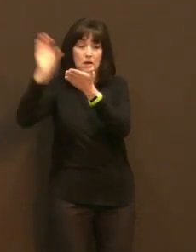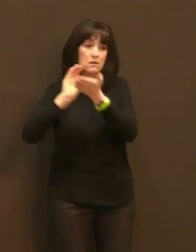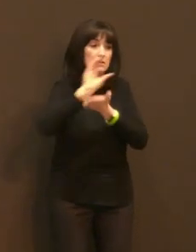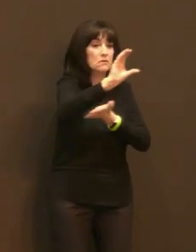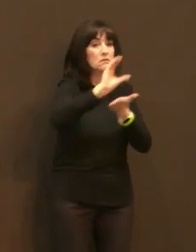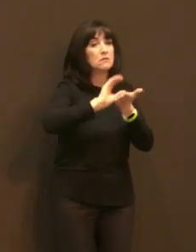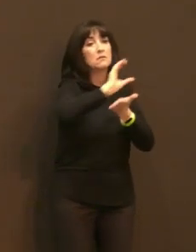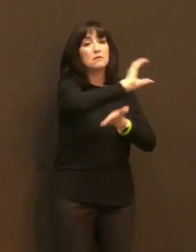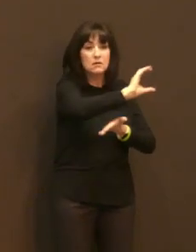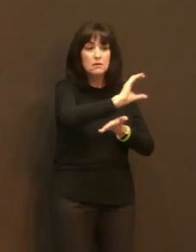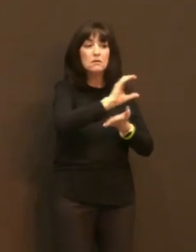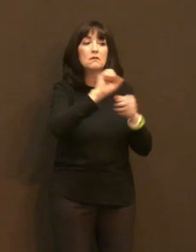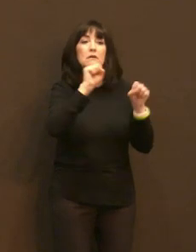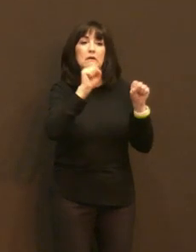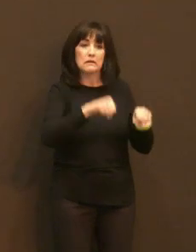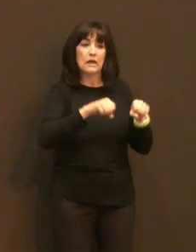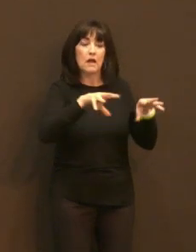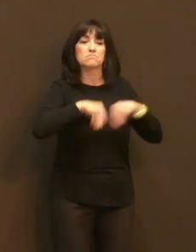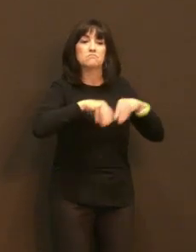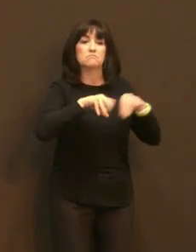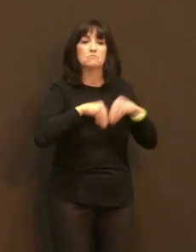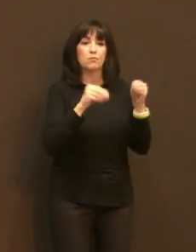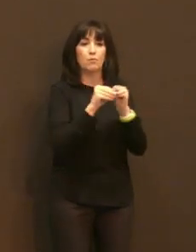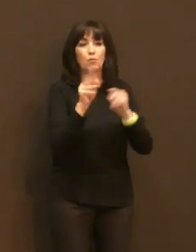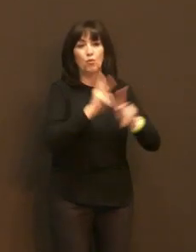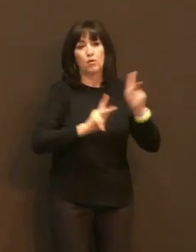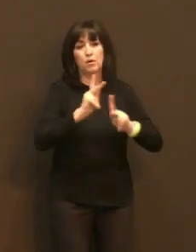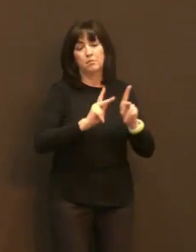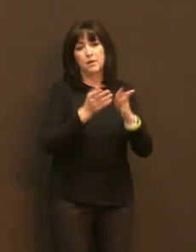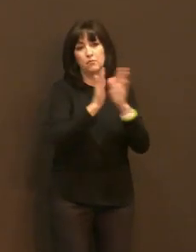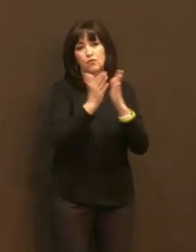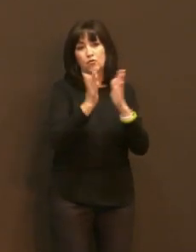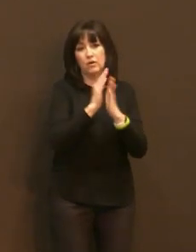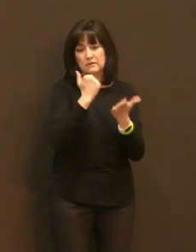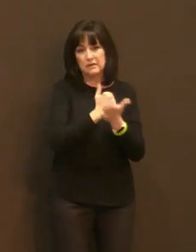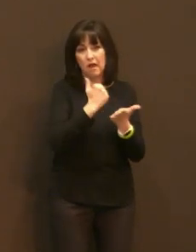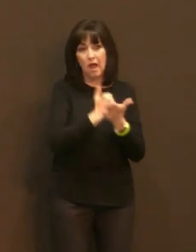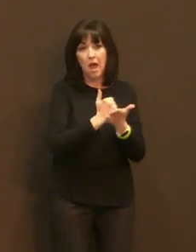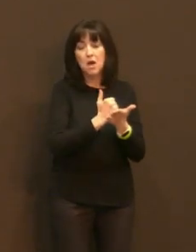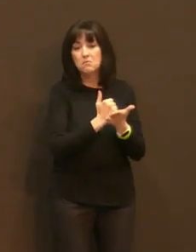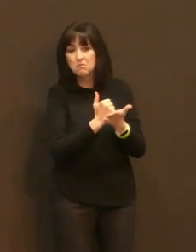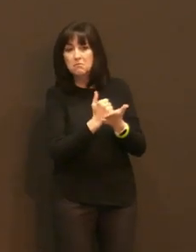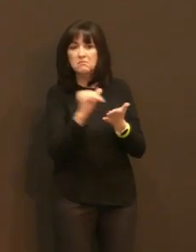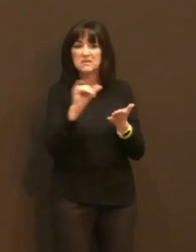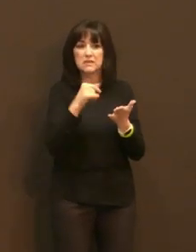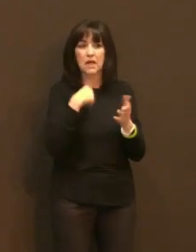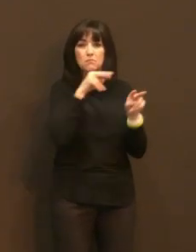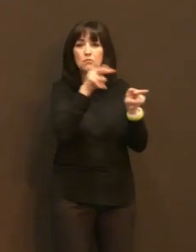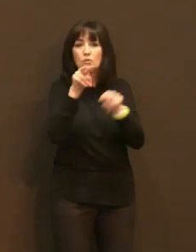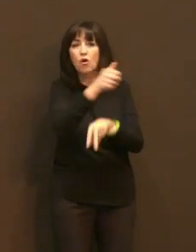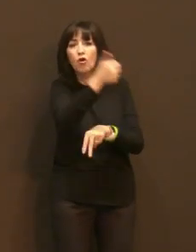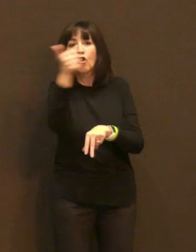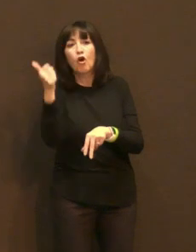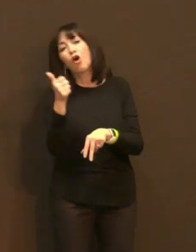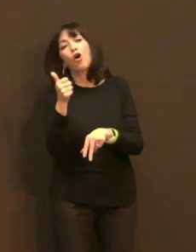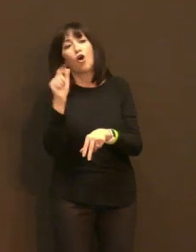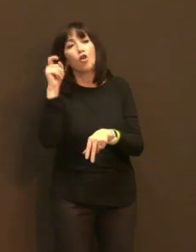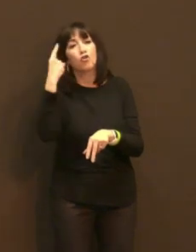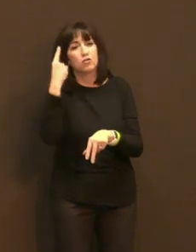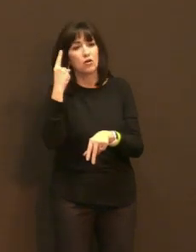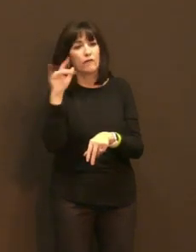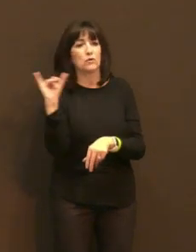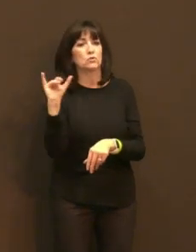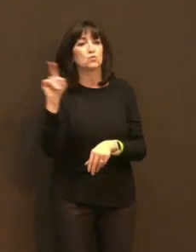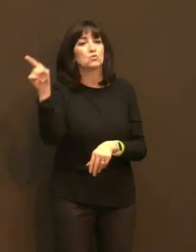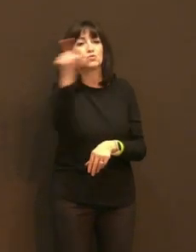some priorities that the nation's governors have. But it was really an effort to try to help as many businesses as